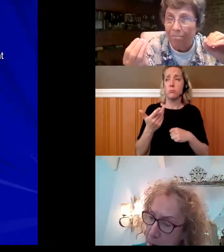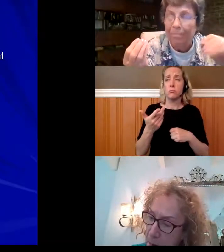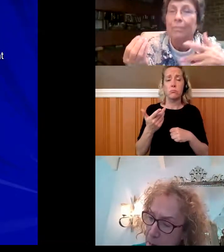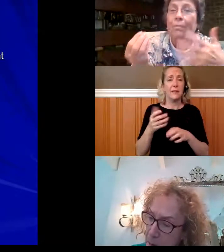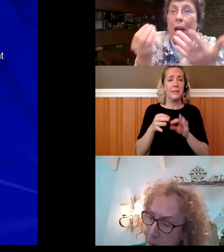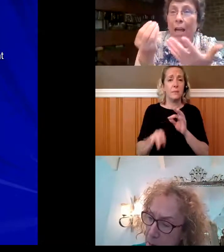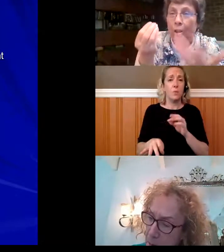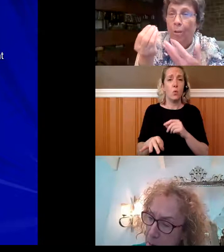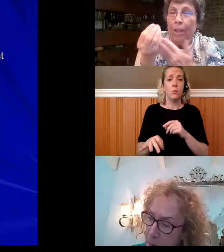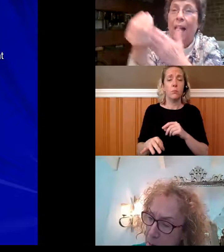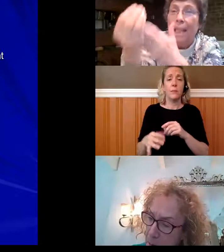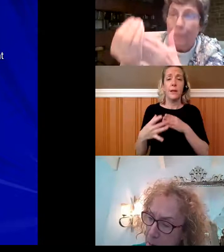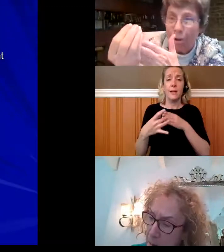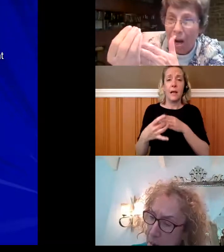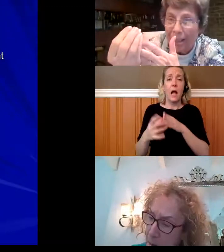It's like, not,